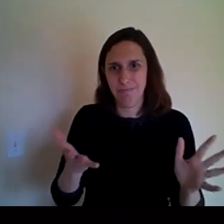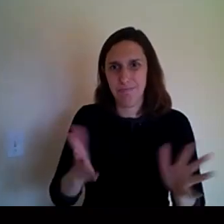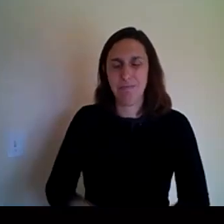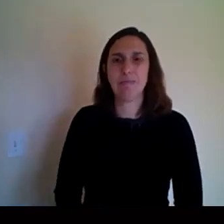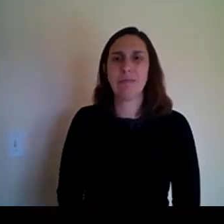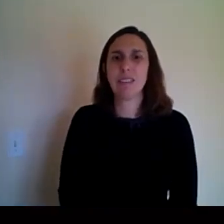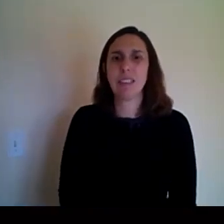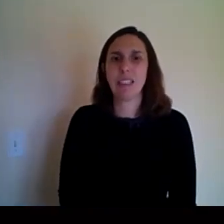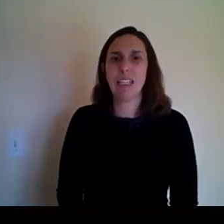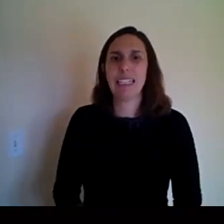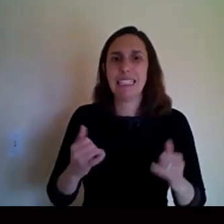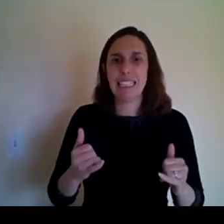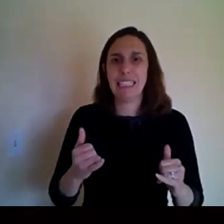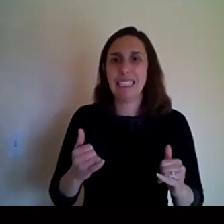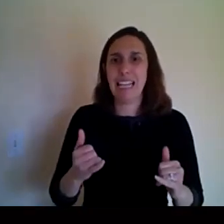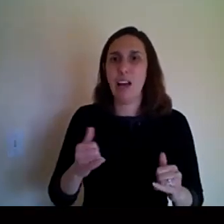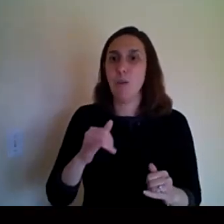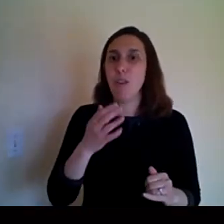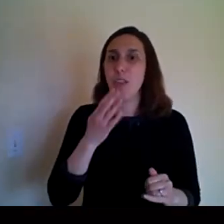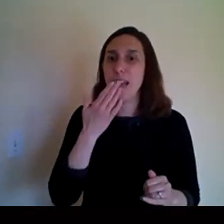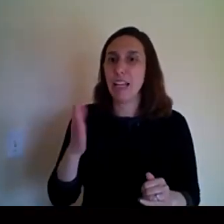Now we're back on the Blackboard. Thanks, Billy.